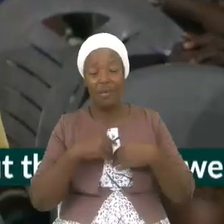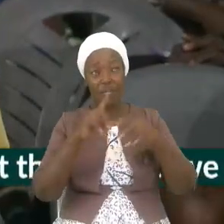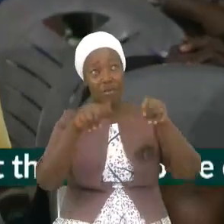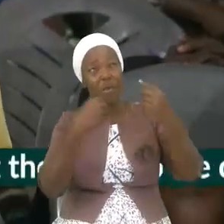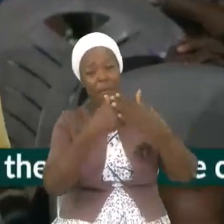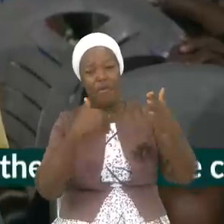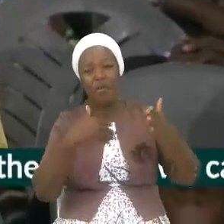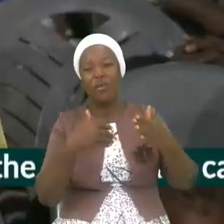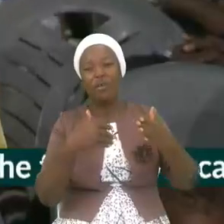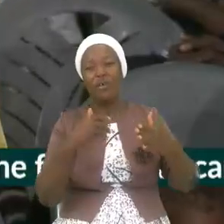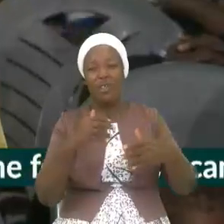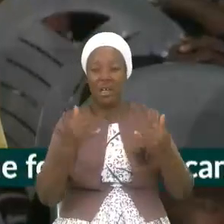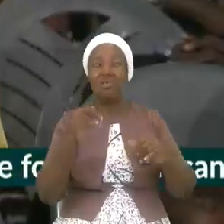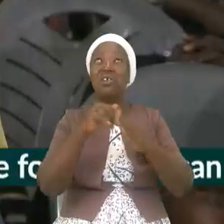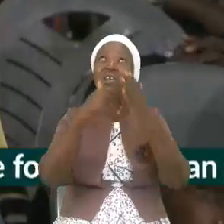Congratulations.